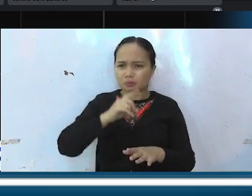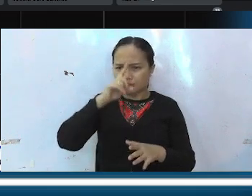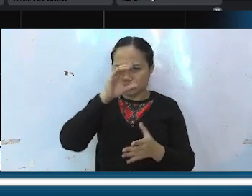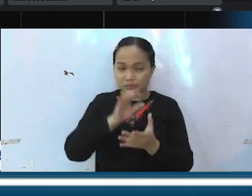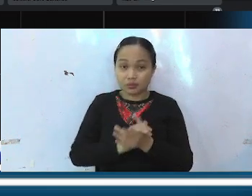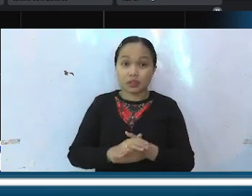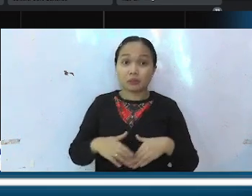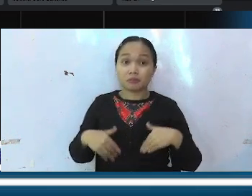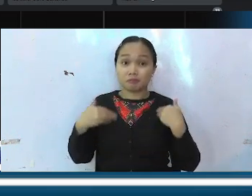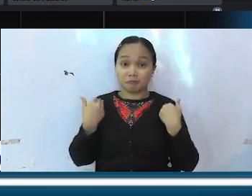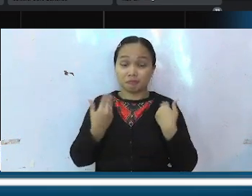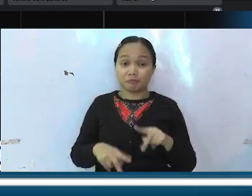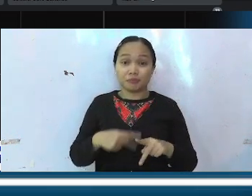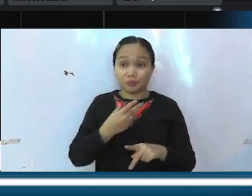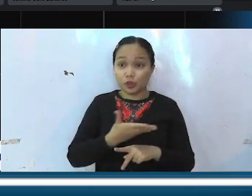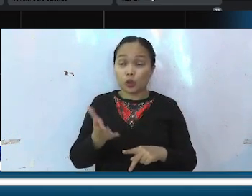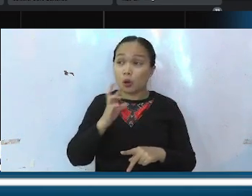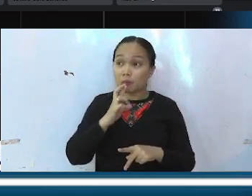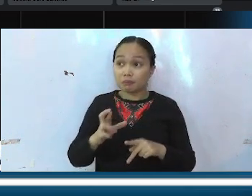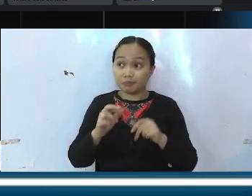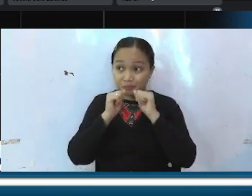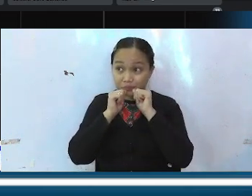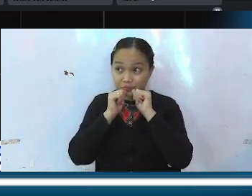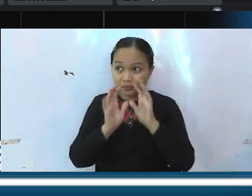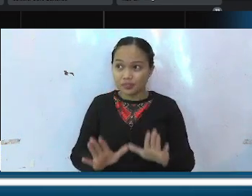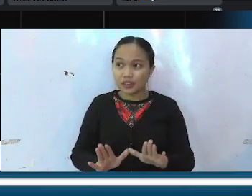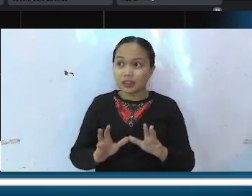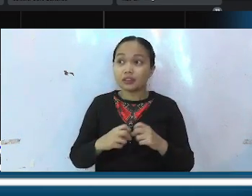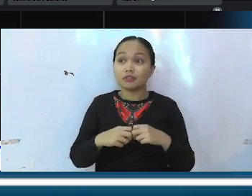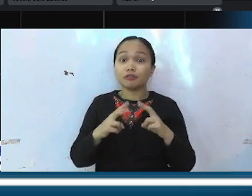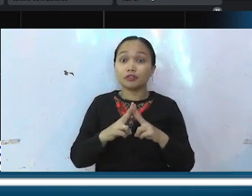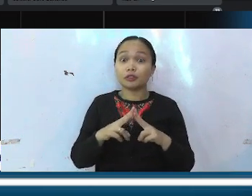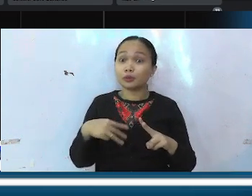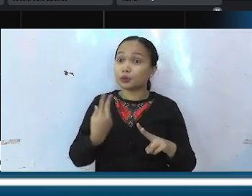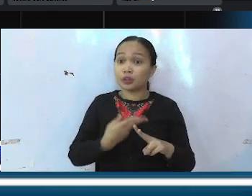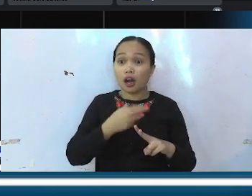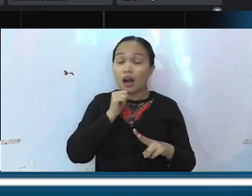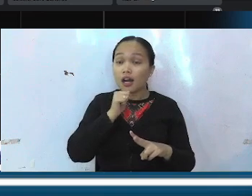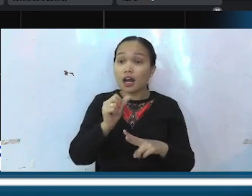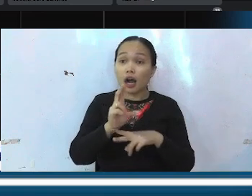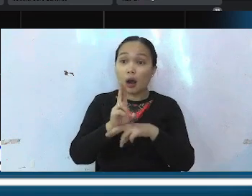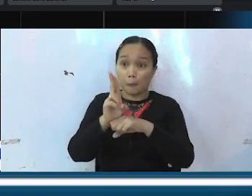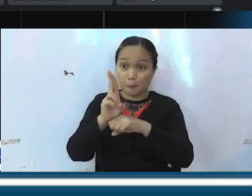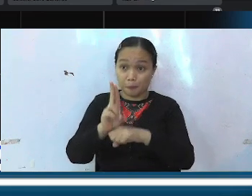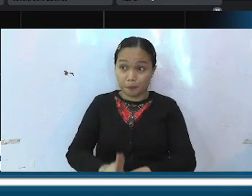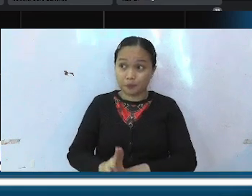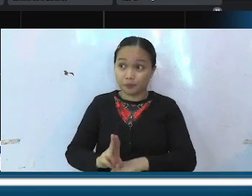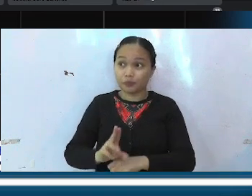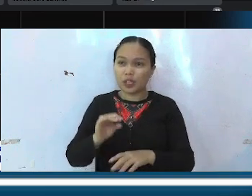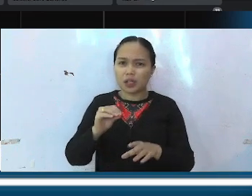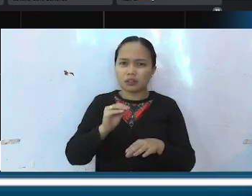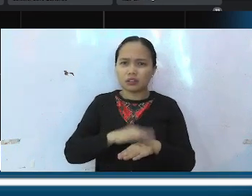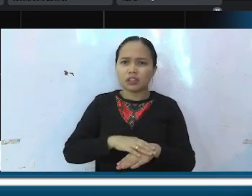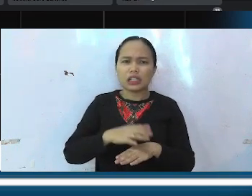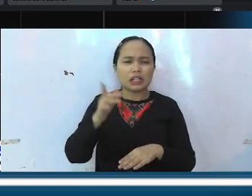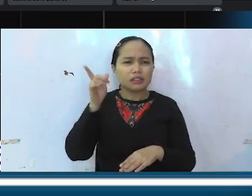that you have been blessed. You know, even though we are not used on, or you are not used on